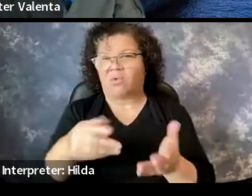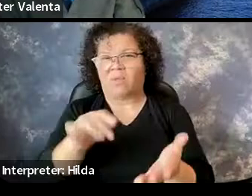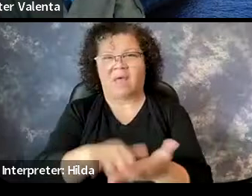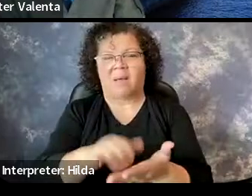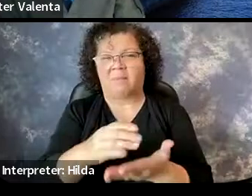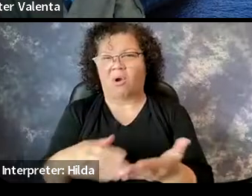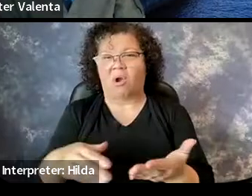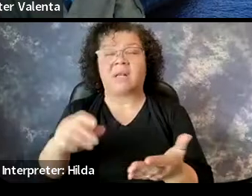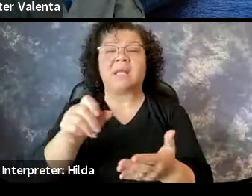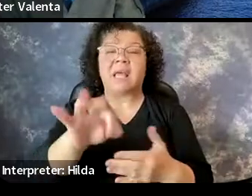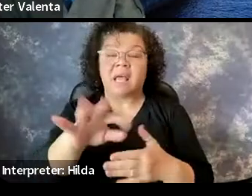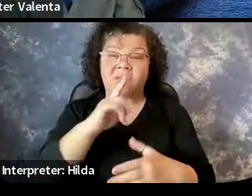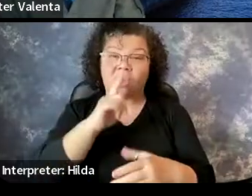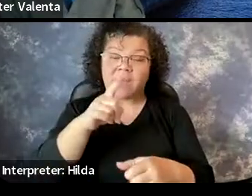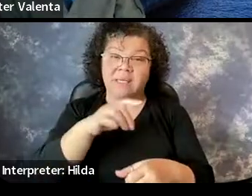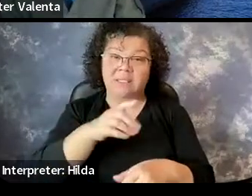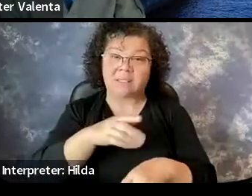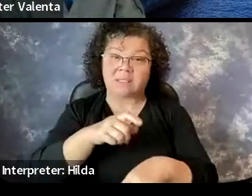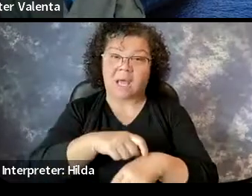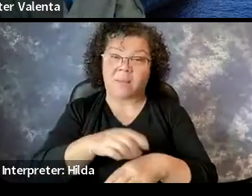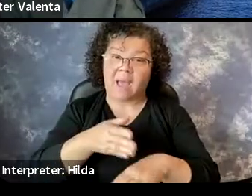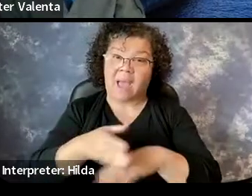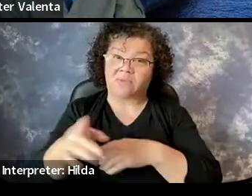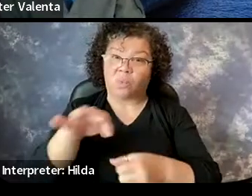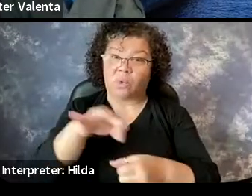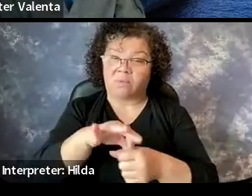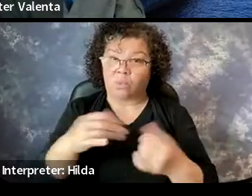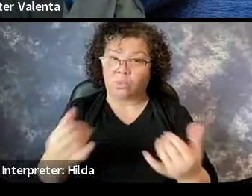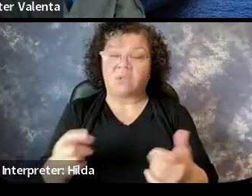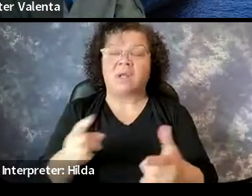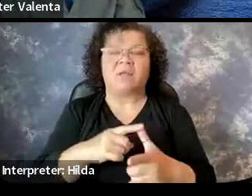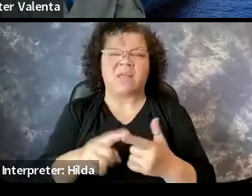time after we finish voting today, that's what we'll dig into next.